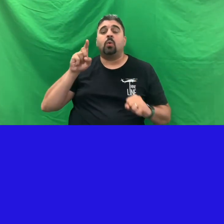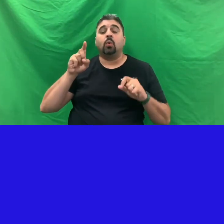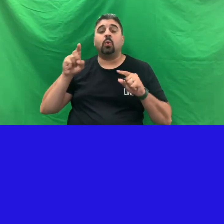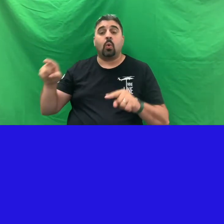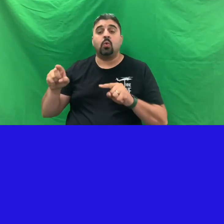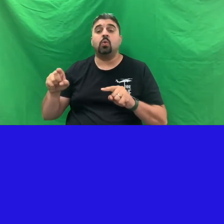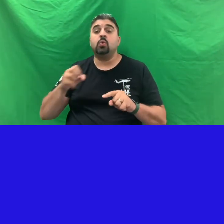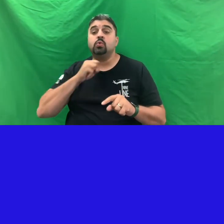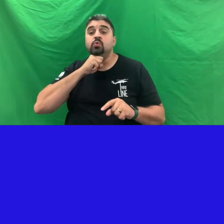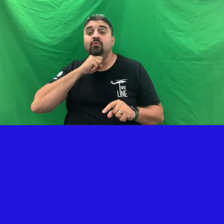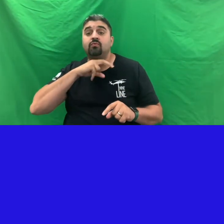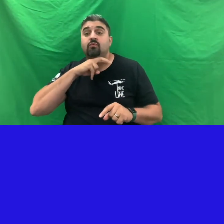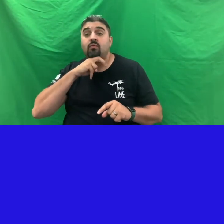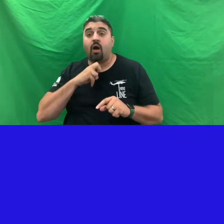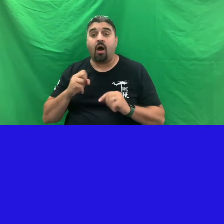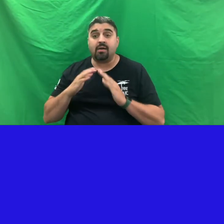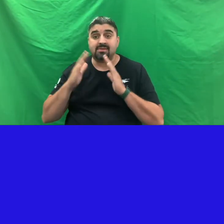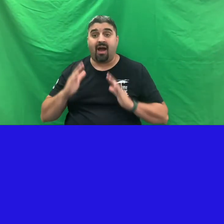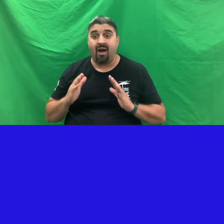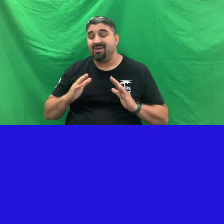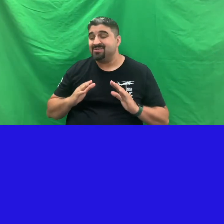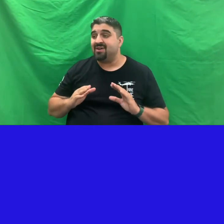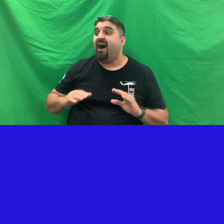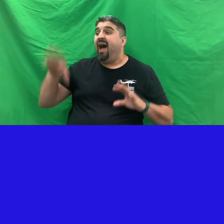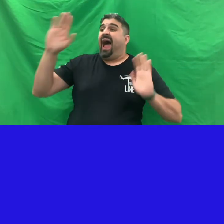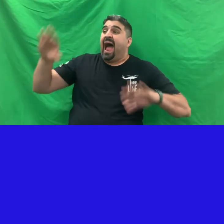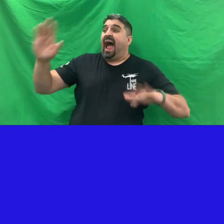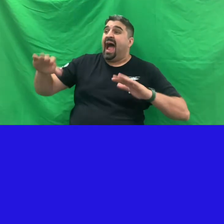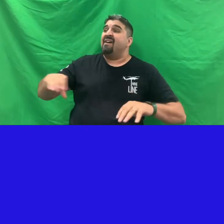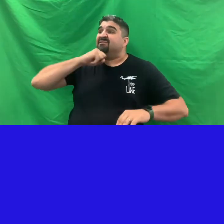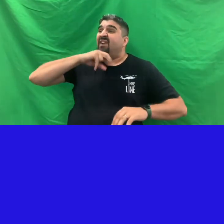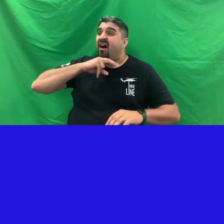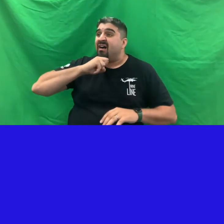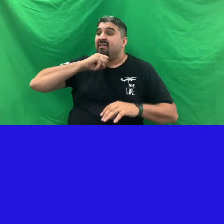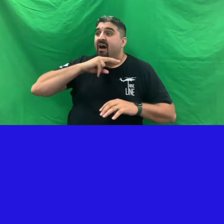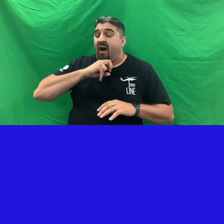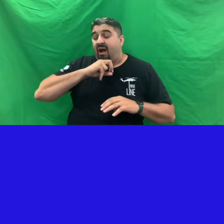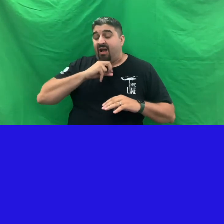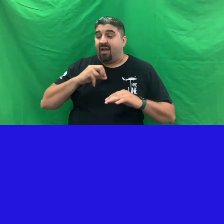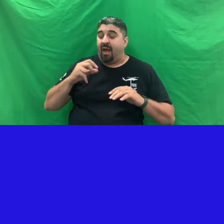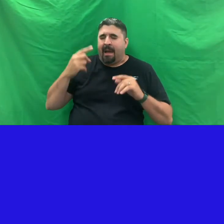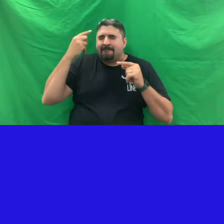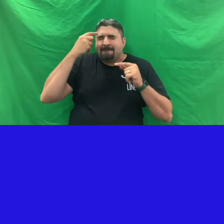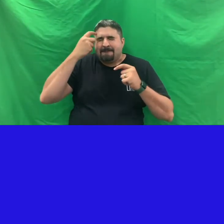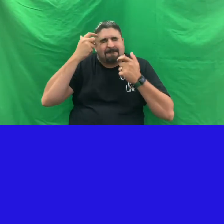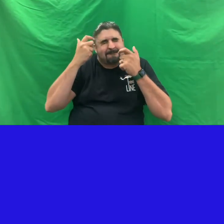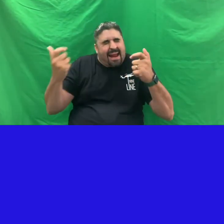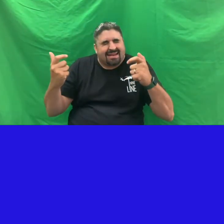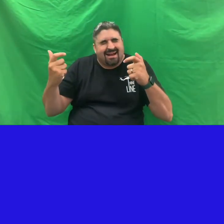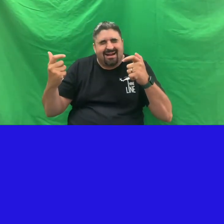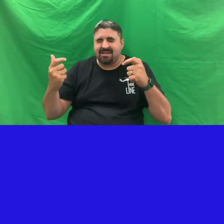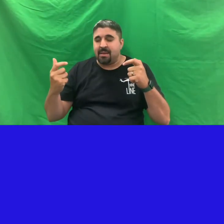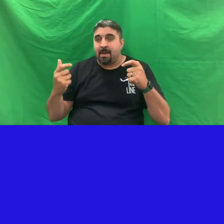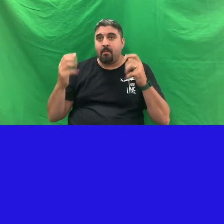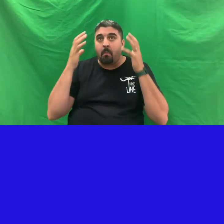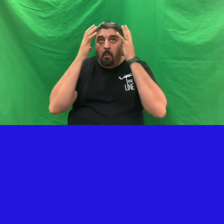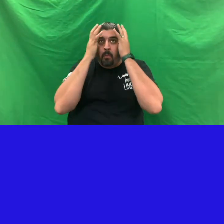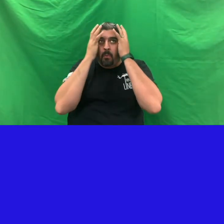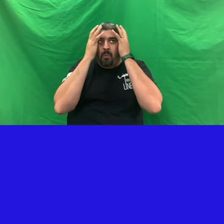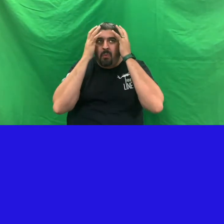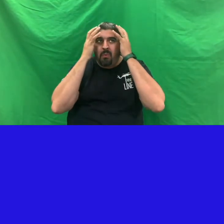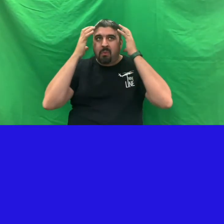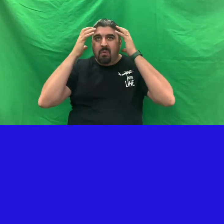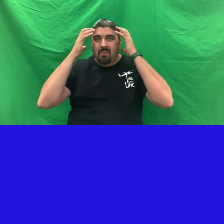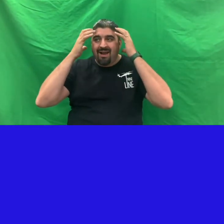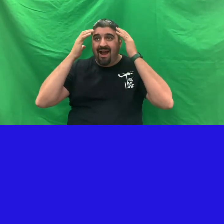Toad ran to Frog's house. Frog! Frog! He cried. All those big thoughts